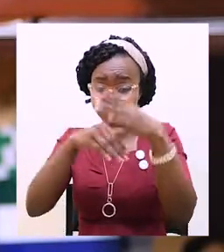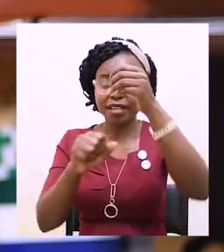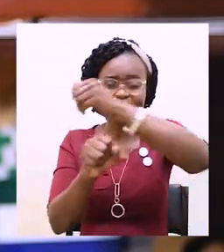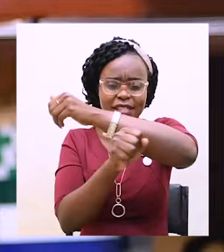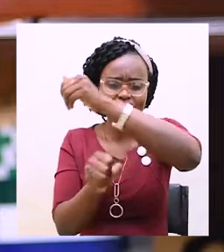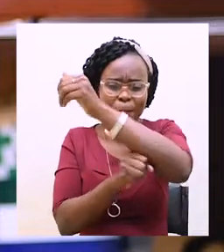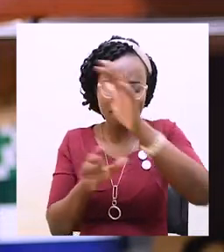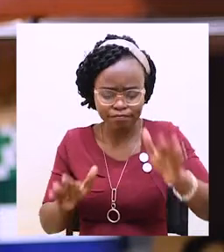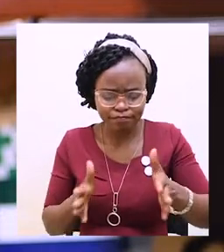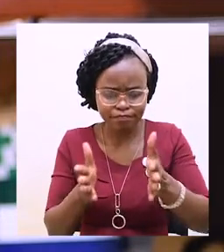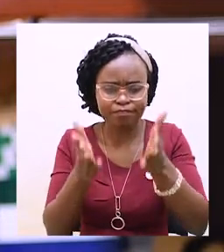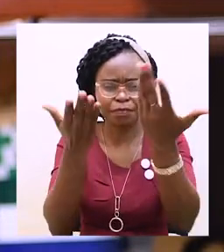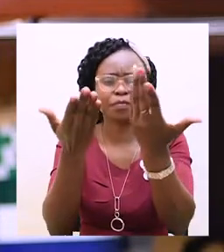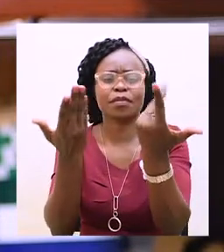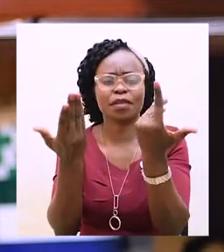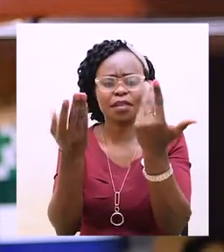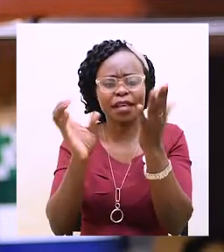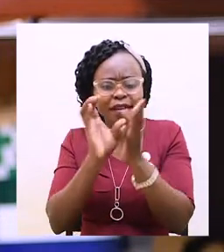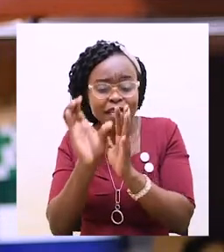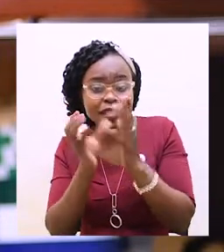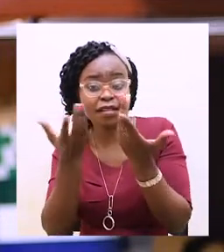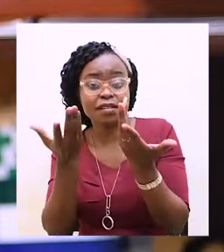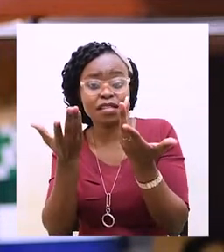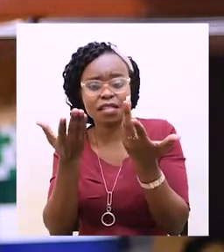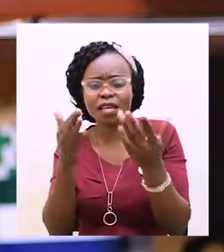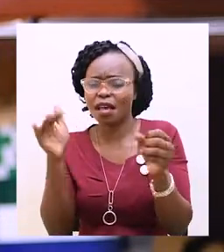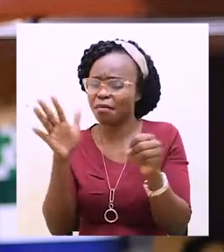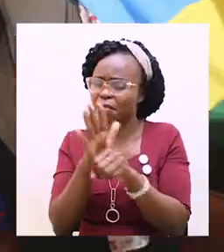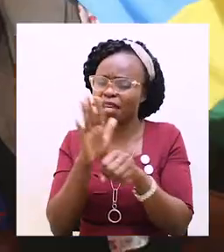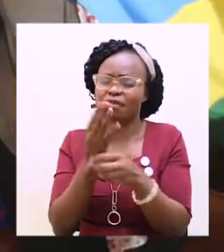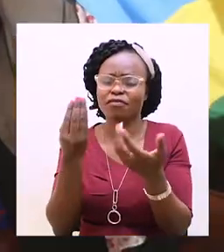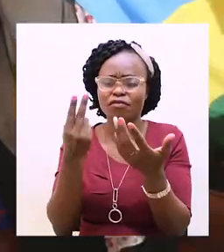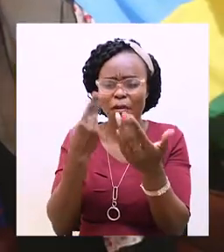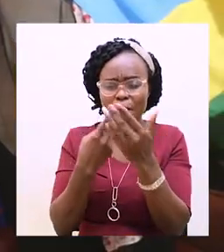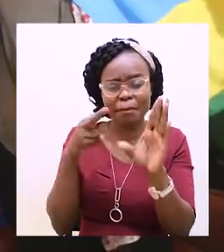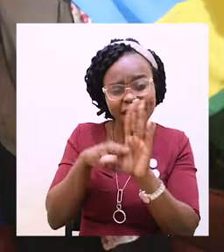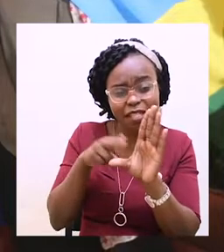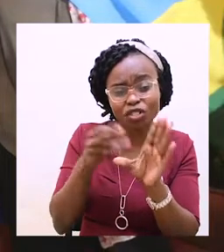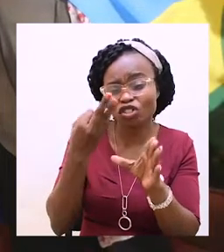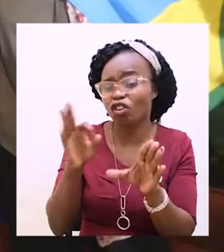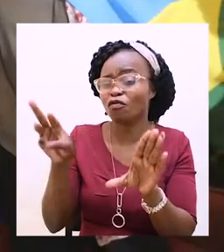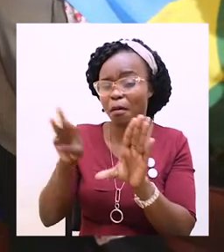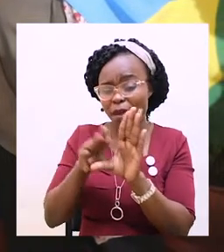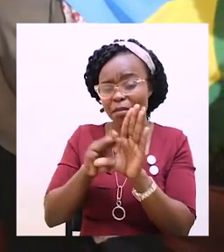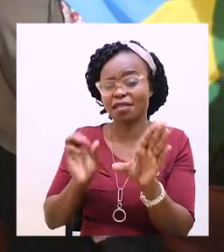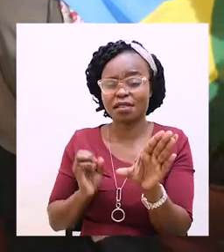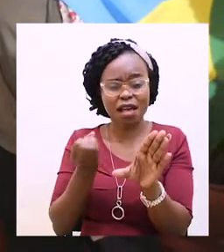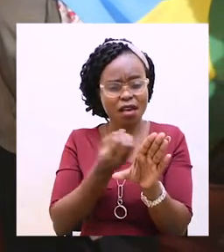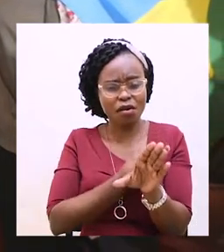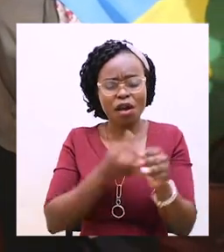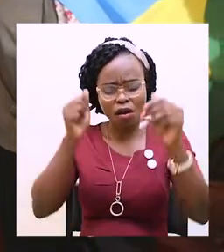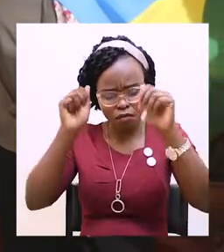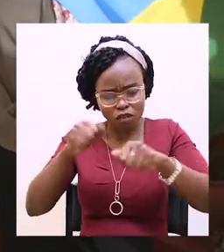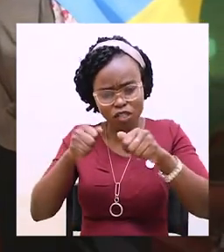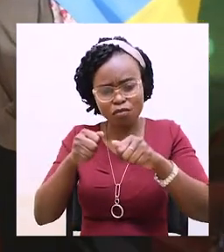and facilitating and catalyzing meaningful participation of our members, we are able to do